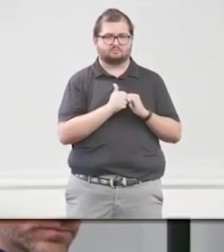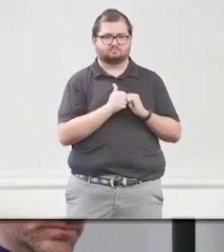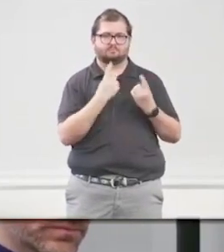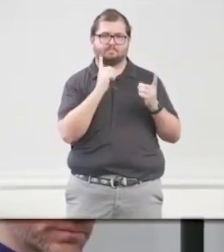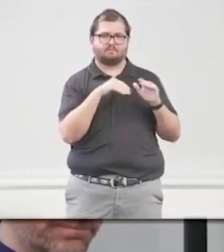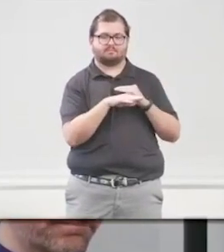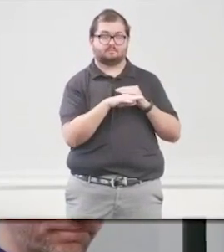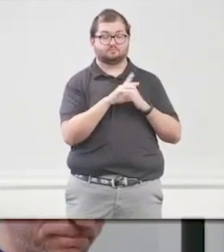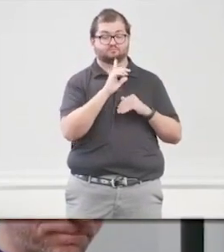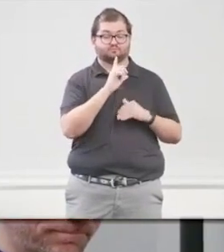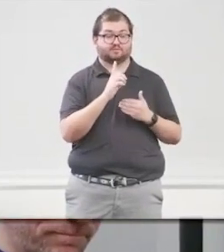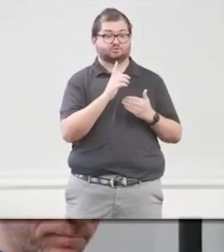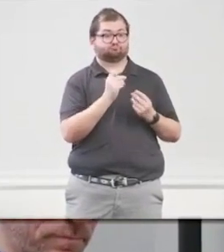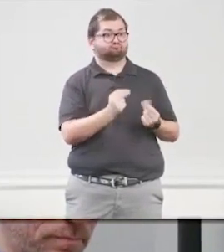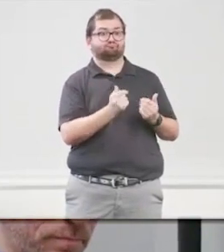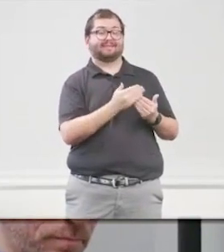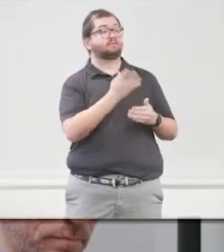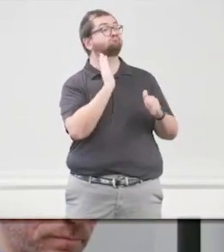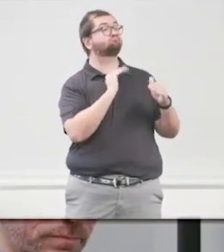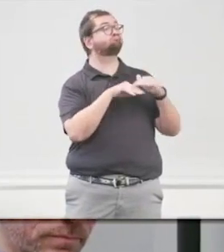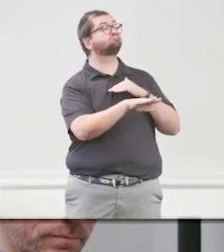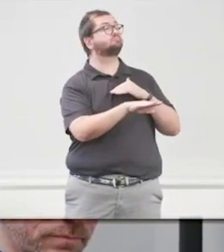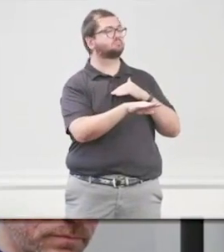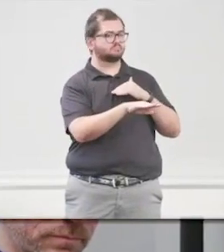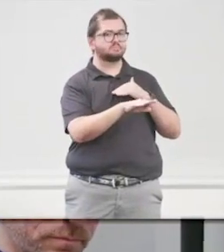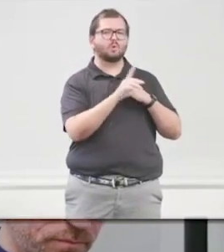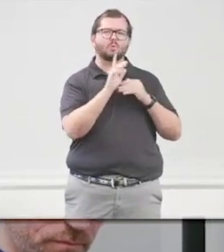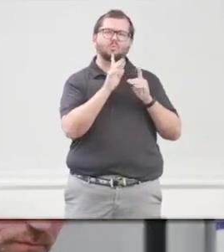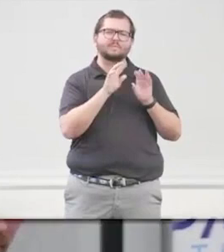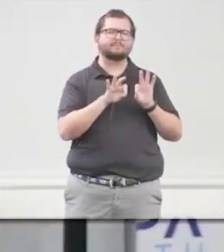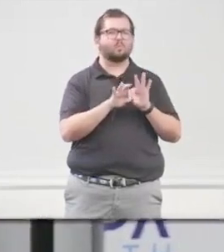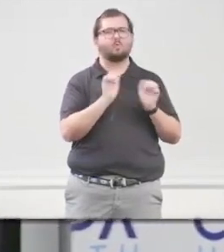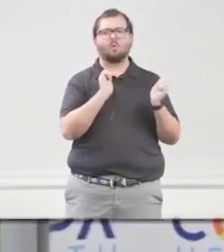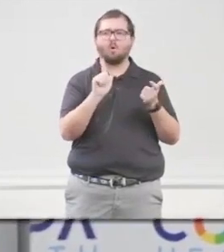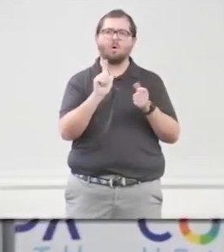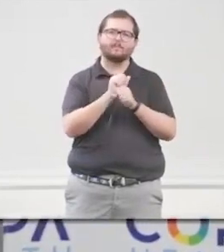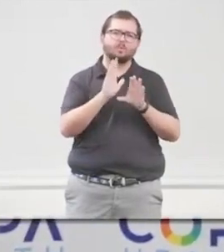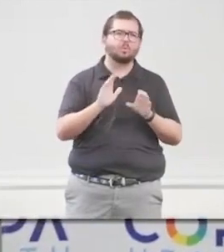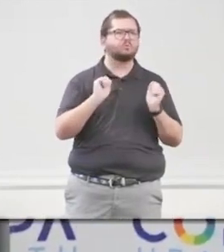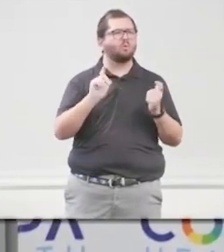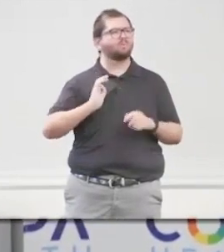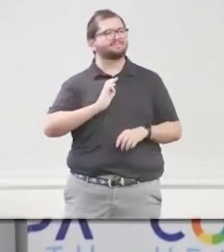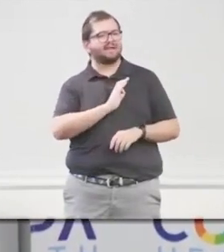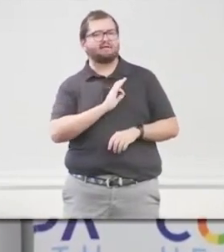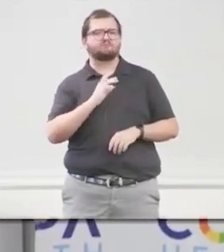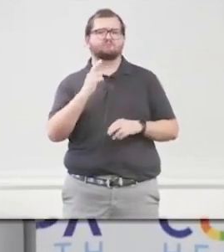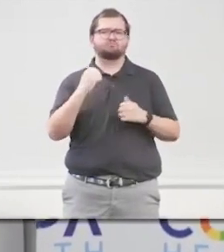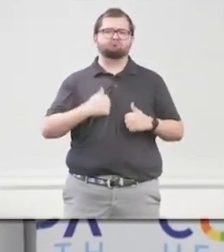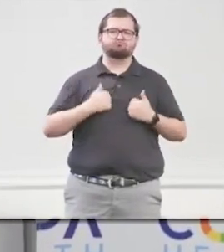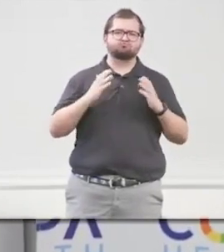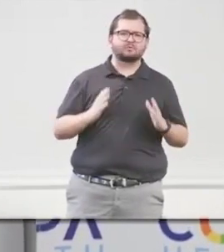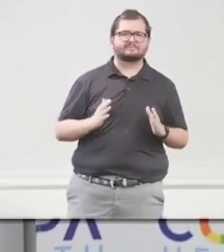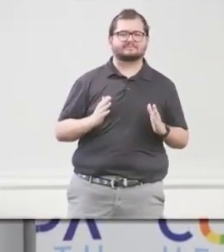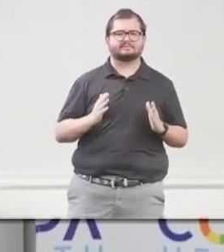actually almost your front door. So really, engaging all employees and all staff, and even residents if you're in that type of